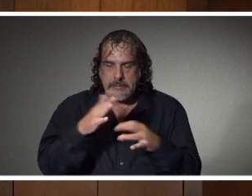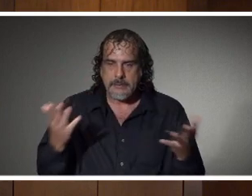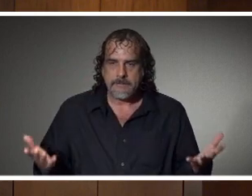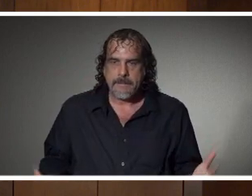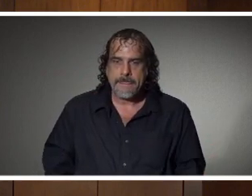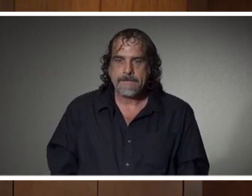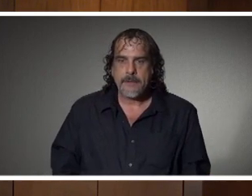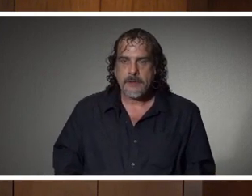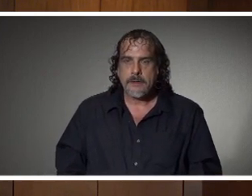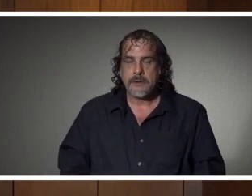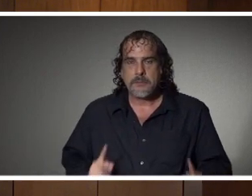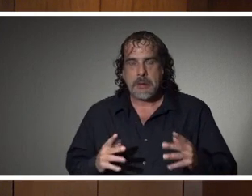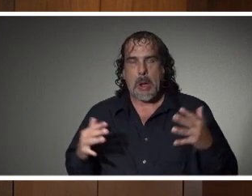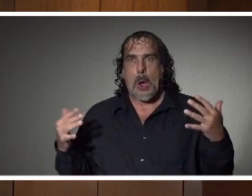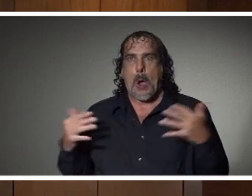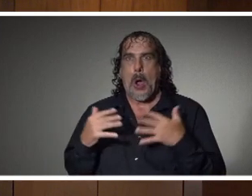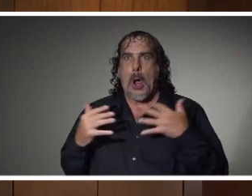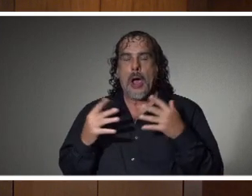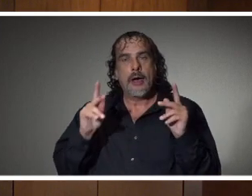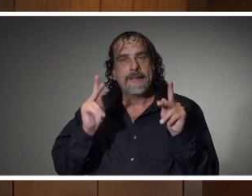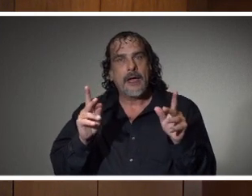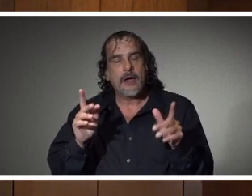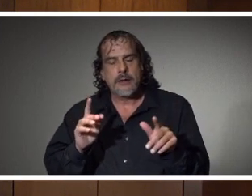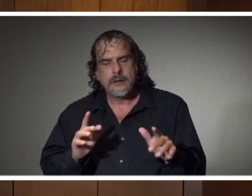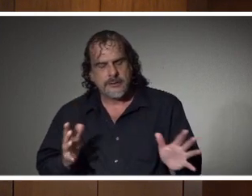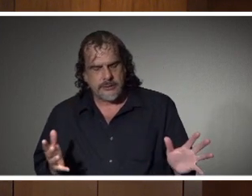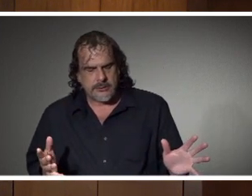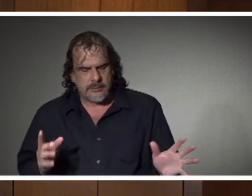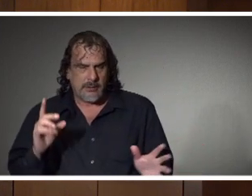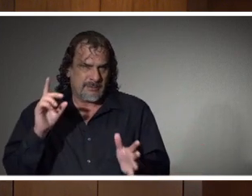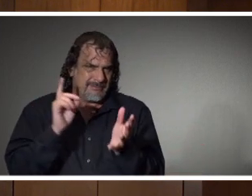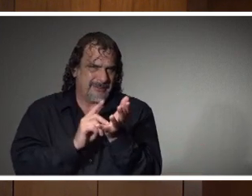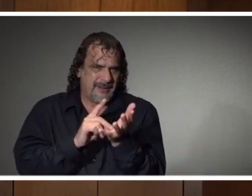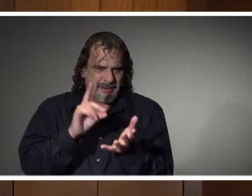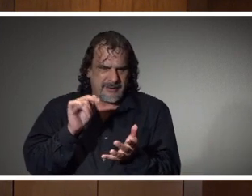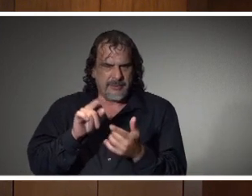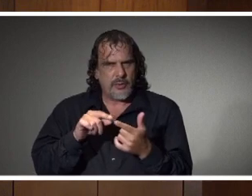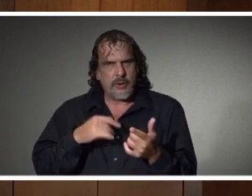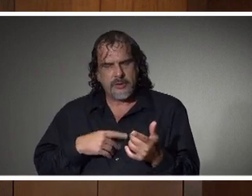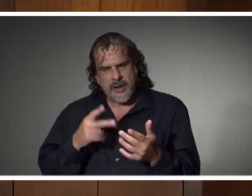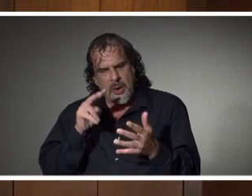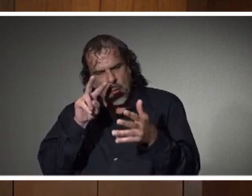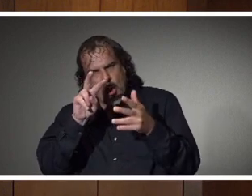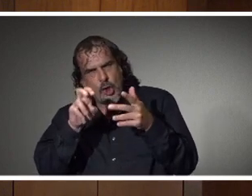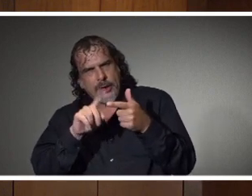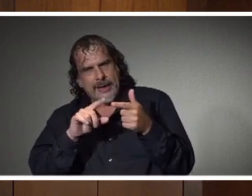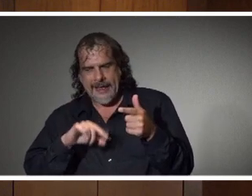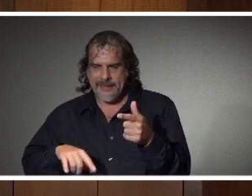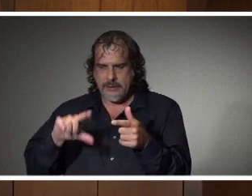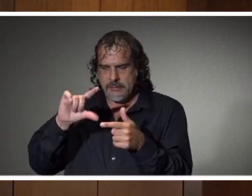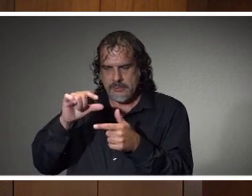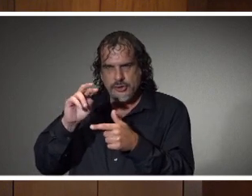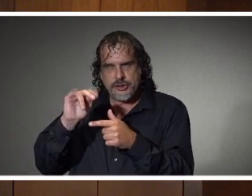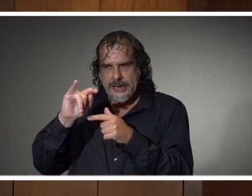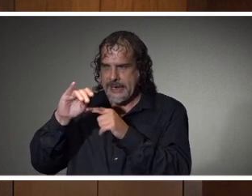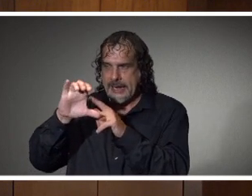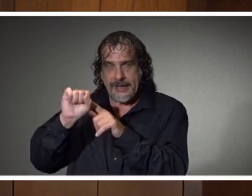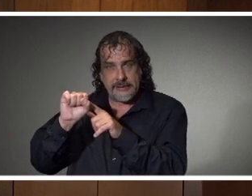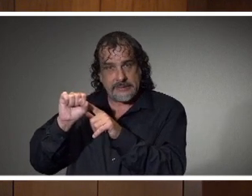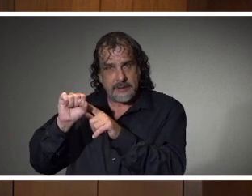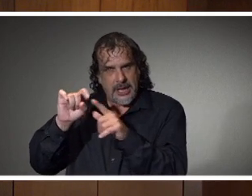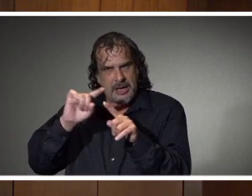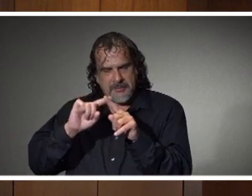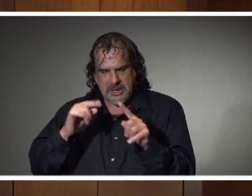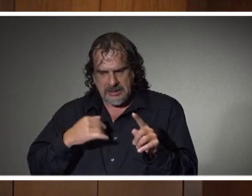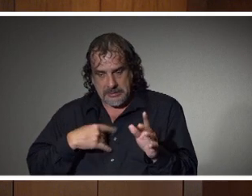so I'm not aware that we have, well, we're looking at some genetic analysis, but I don't know that we have a lot to speak specifically